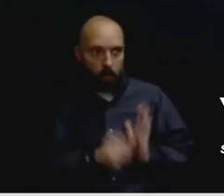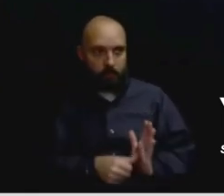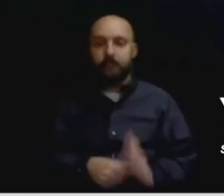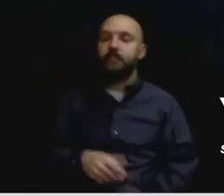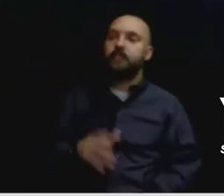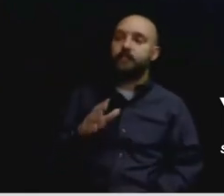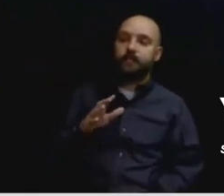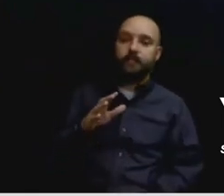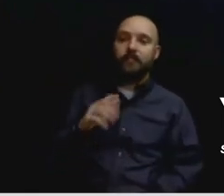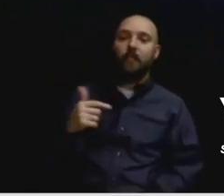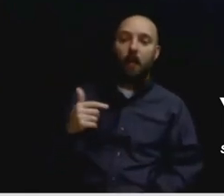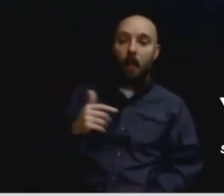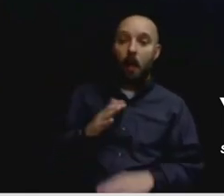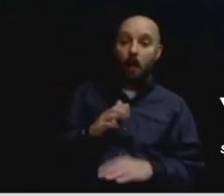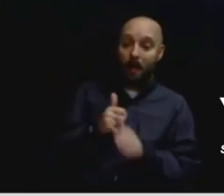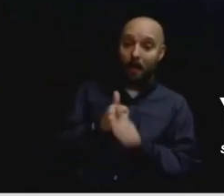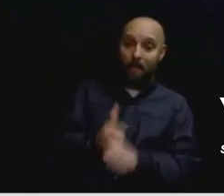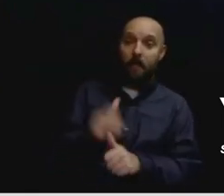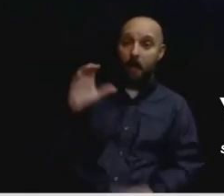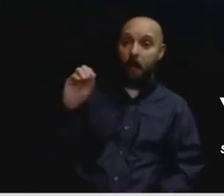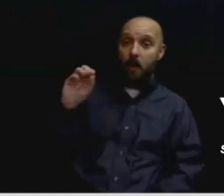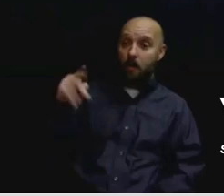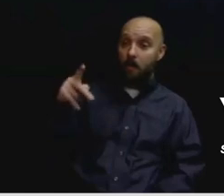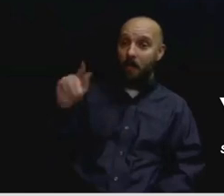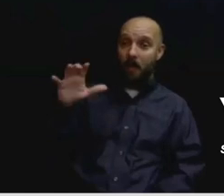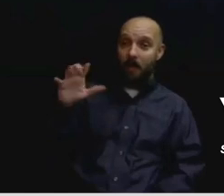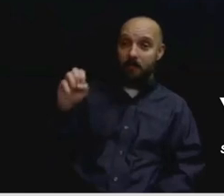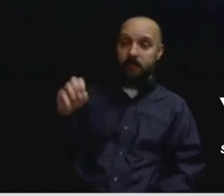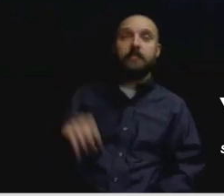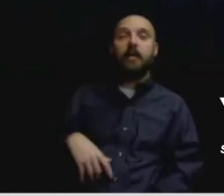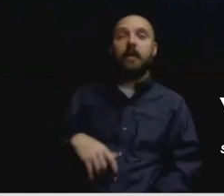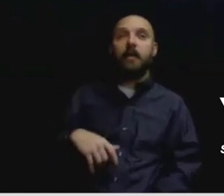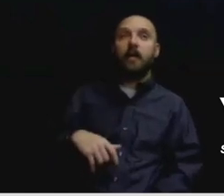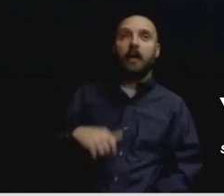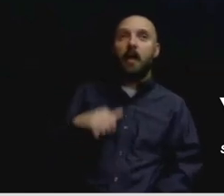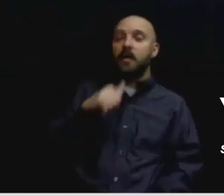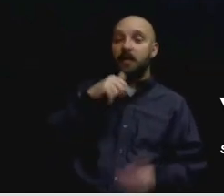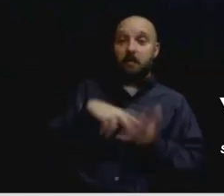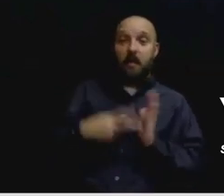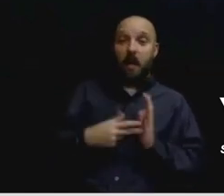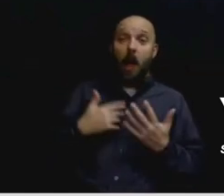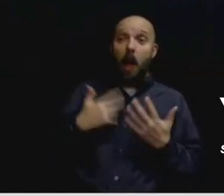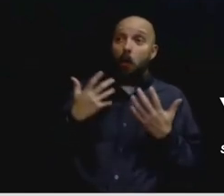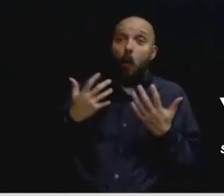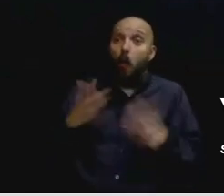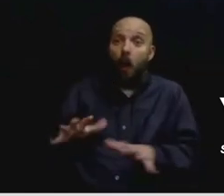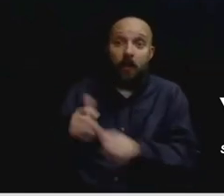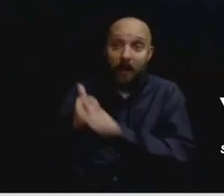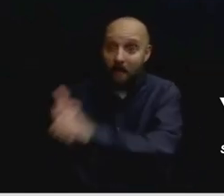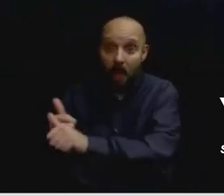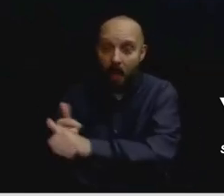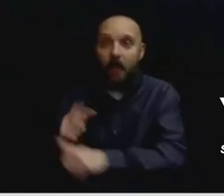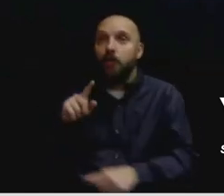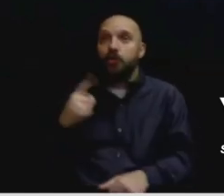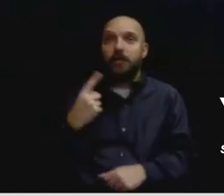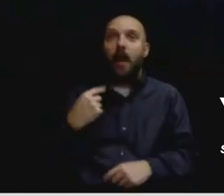on compliance, it's not wanting to be uncompliant, but it's not being able